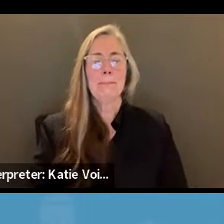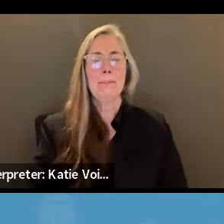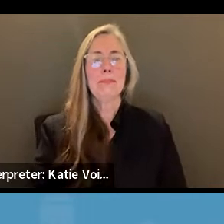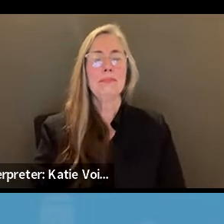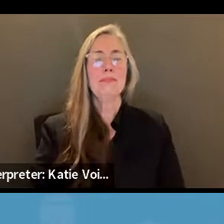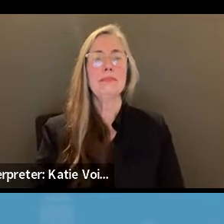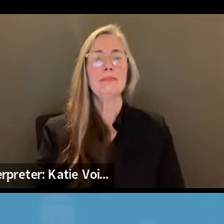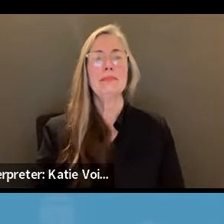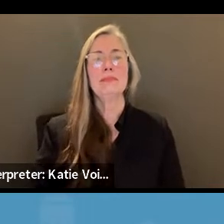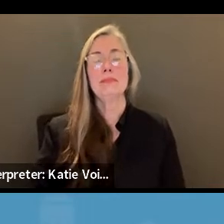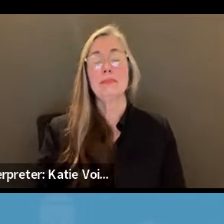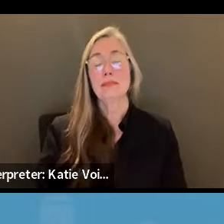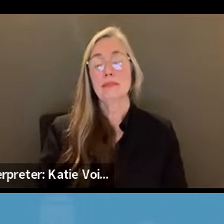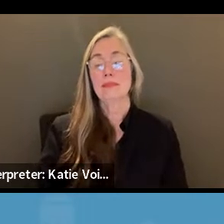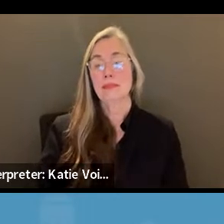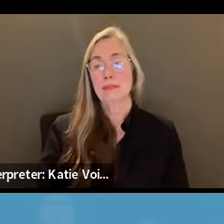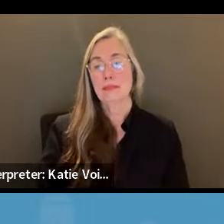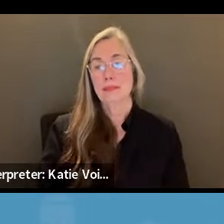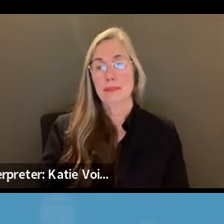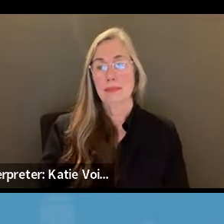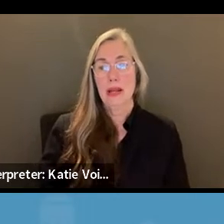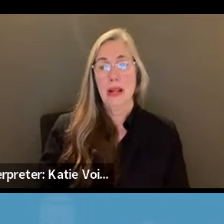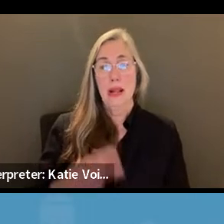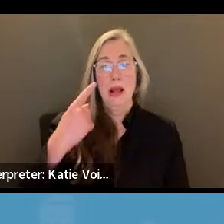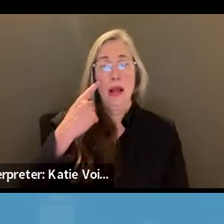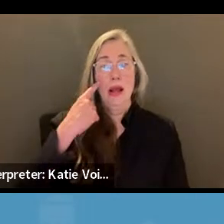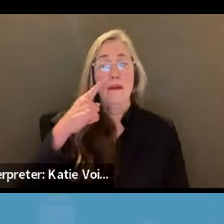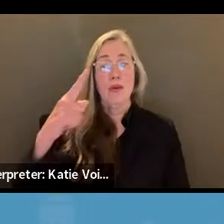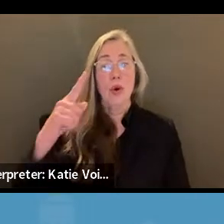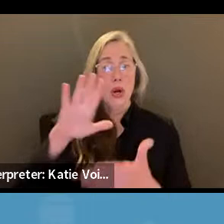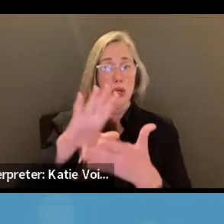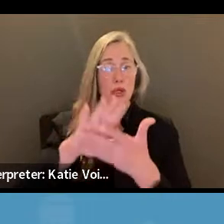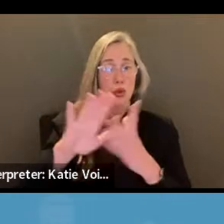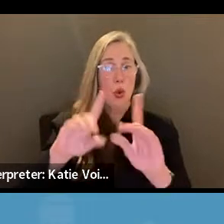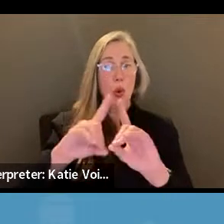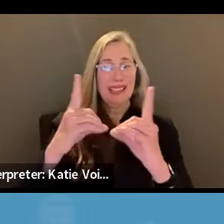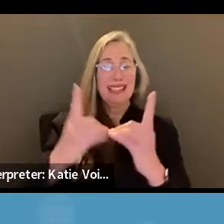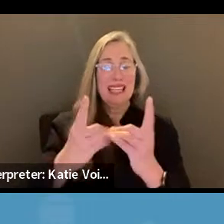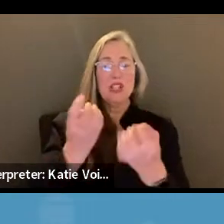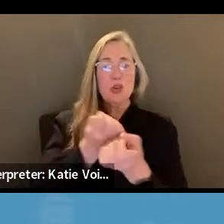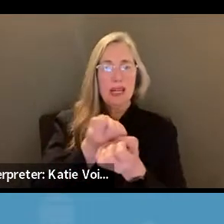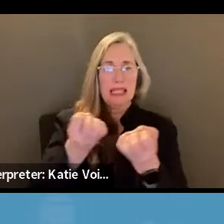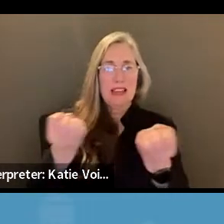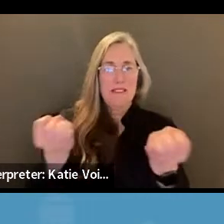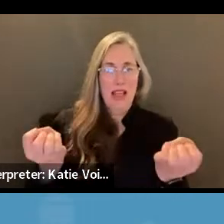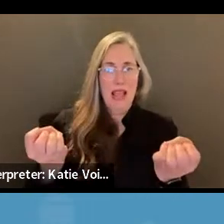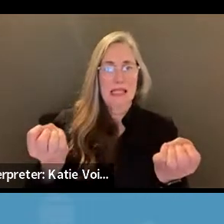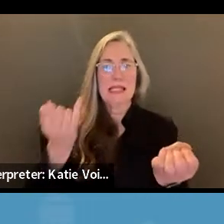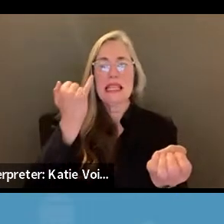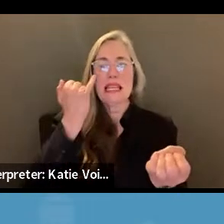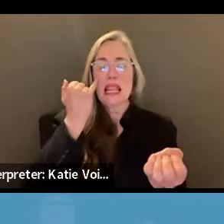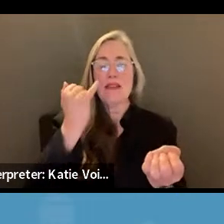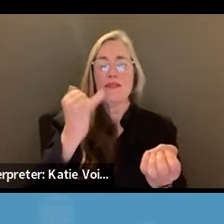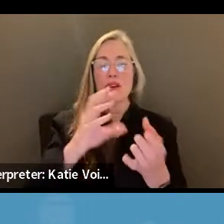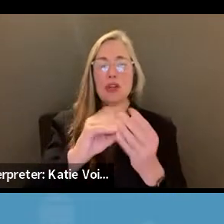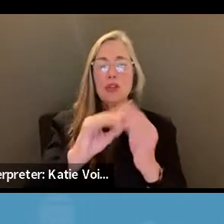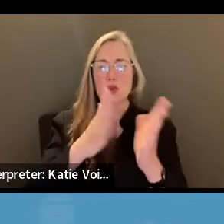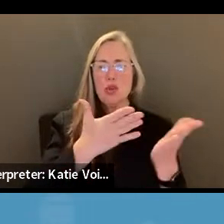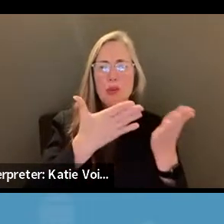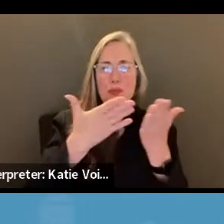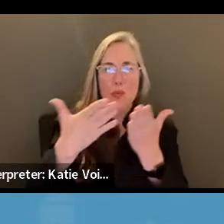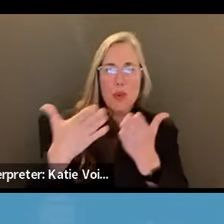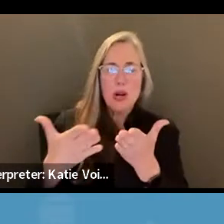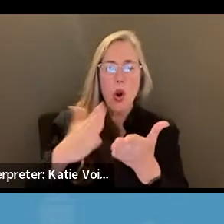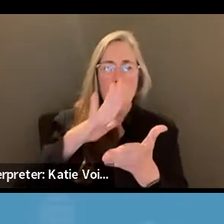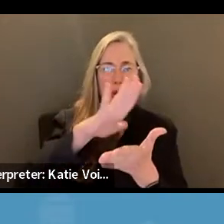so this is for school district devices. If a student takes home a school district device